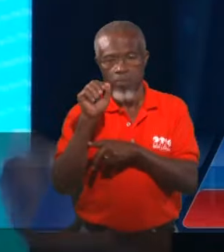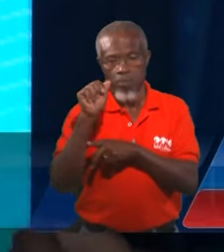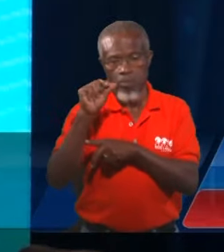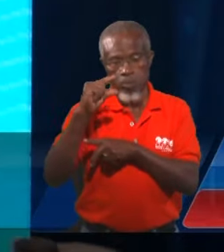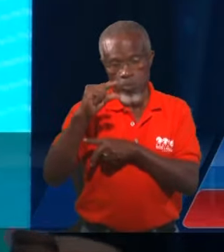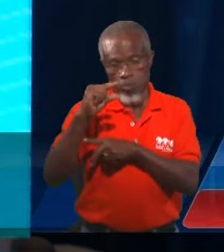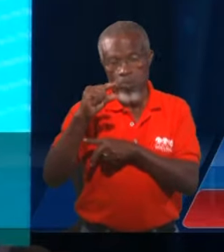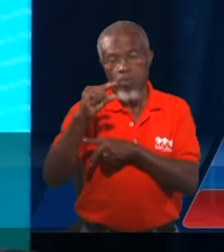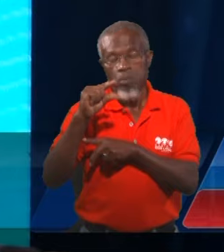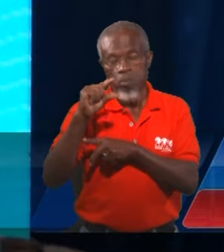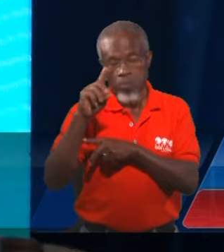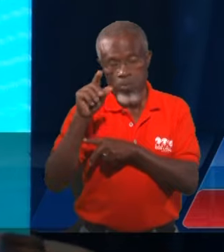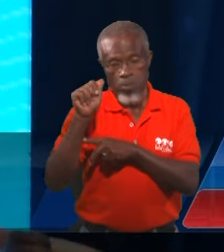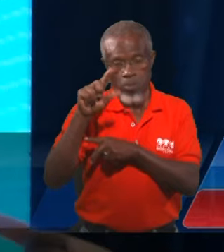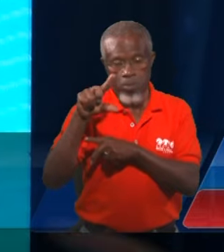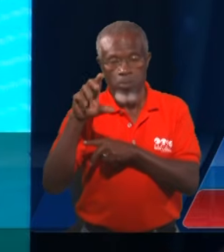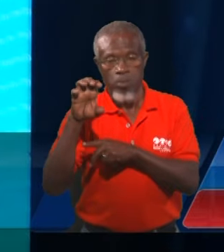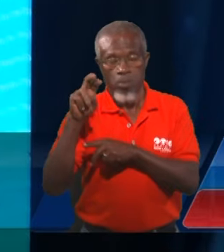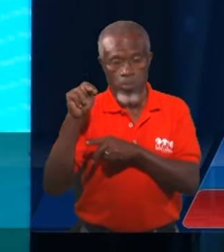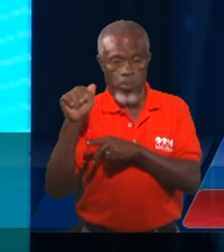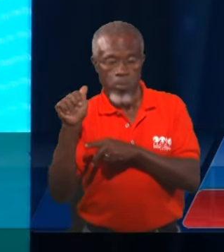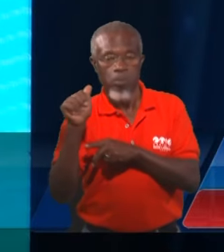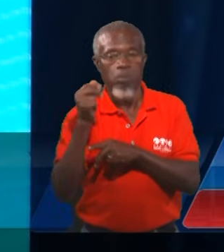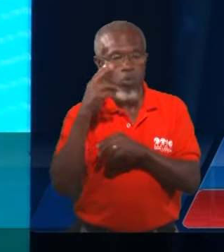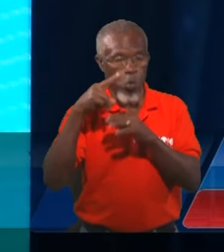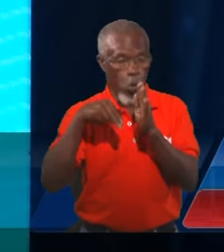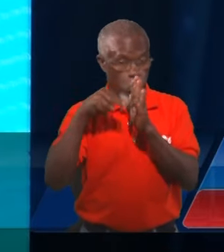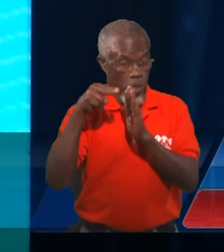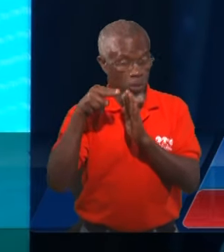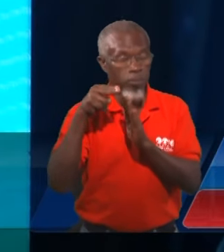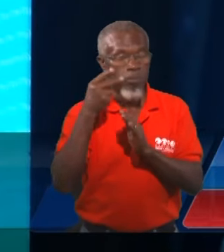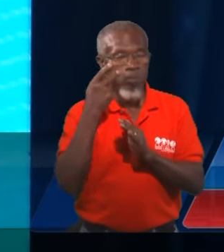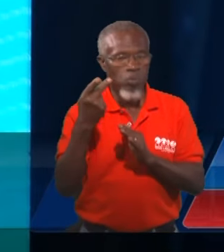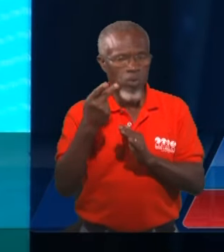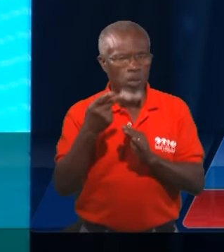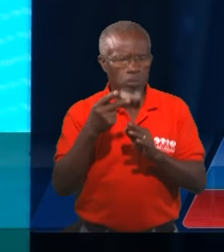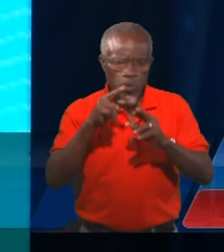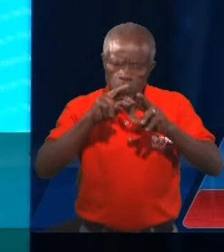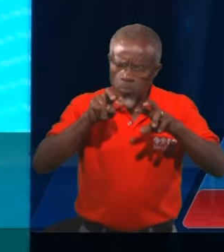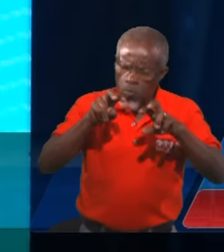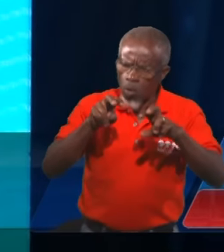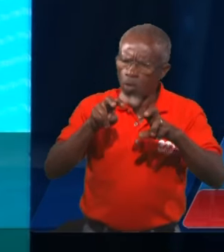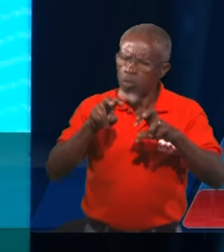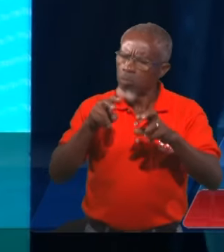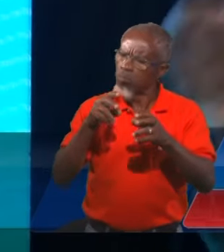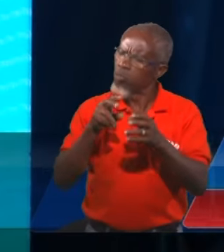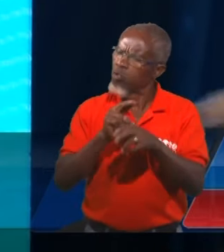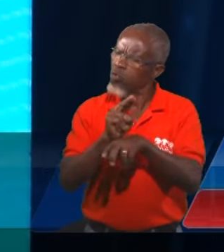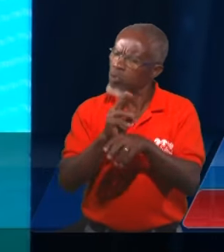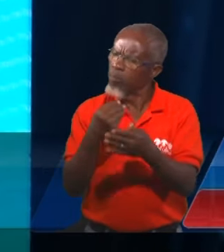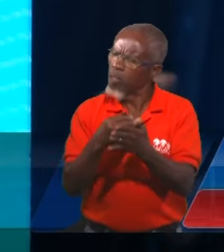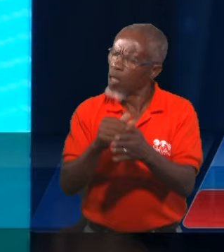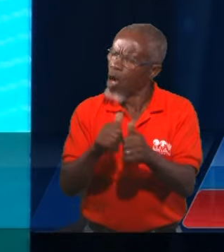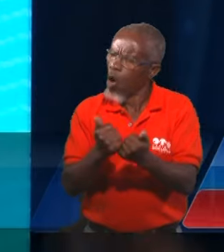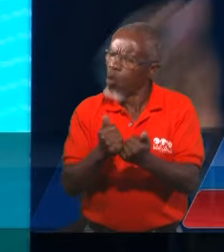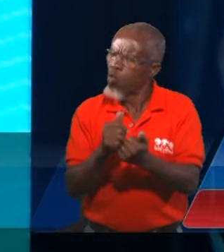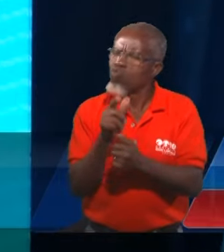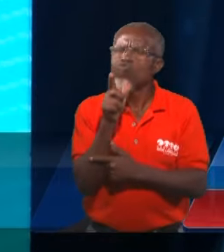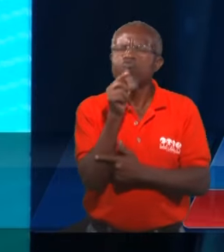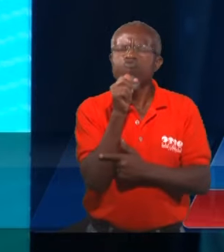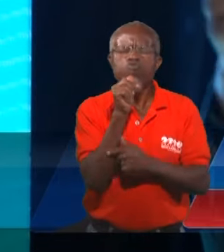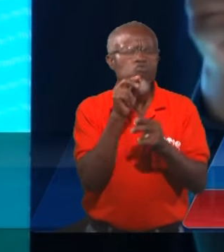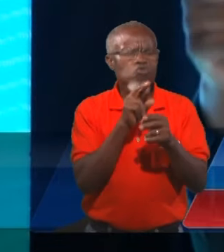Because as you see from the E-PSIP there, we could track the spending, we could see in real time who is spending what,